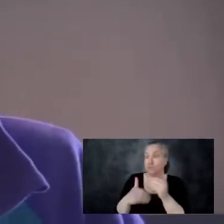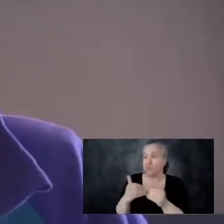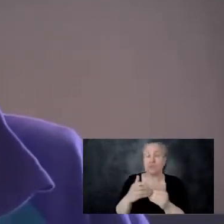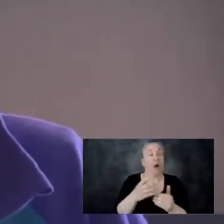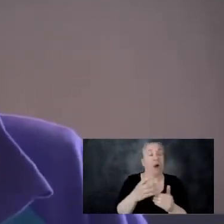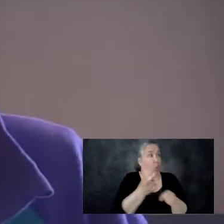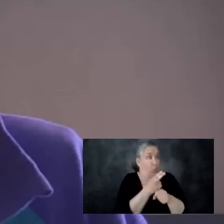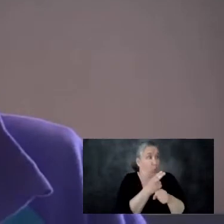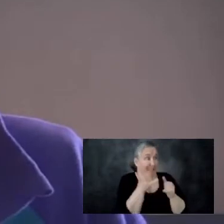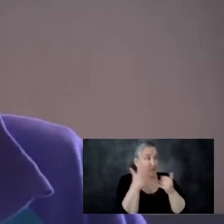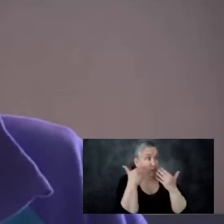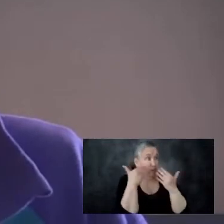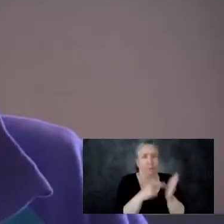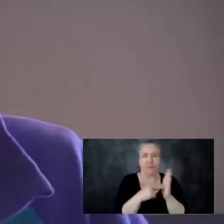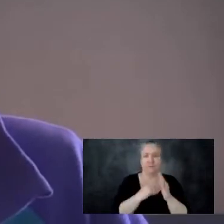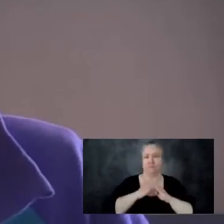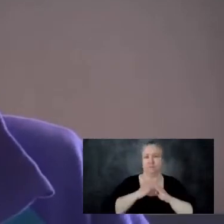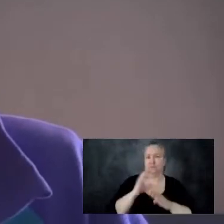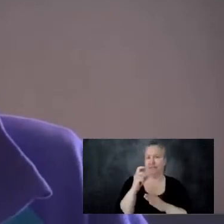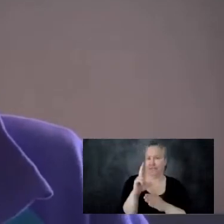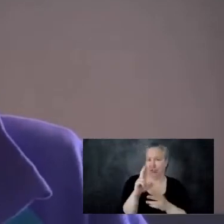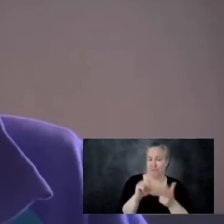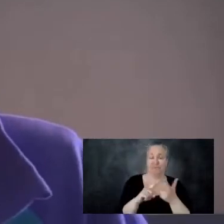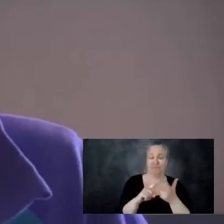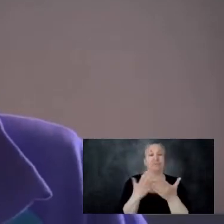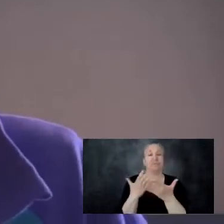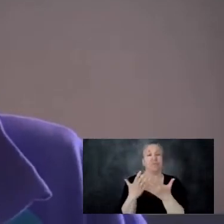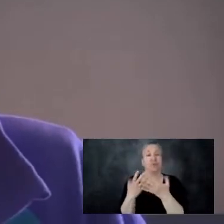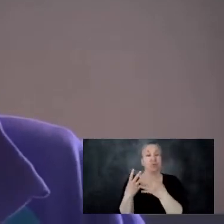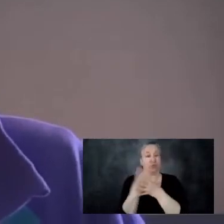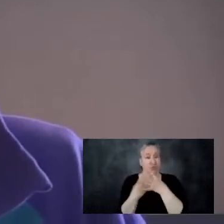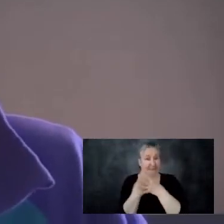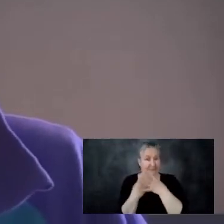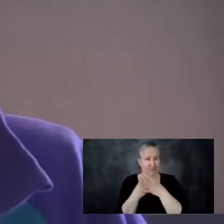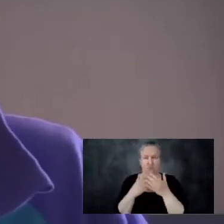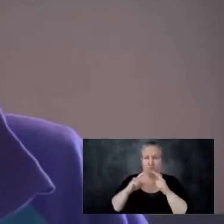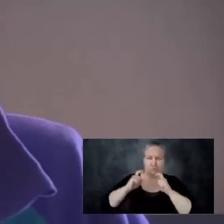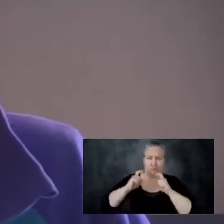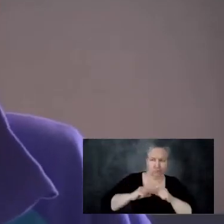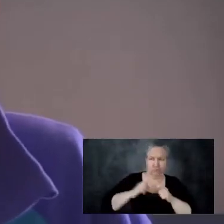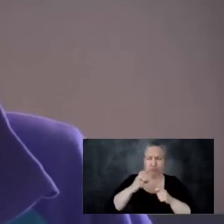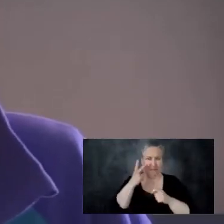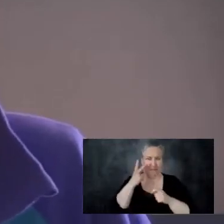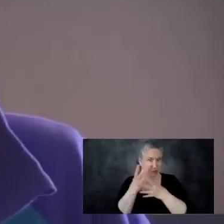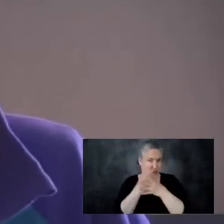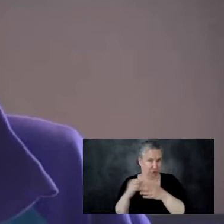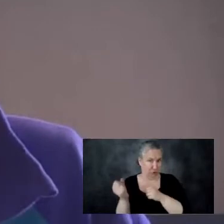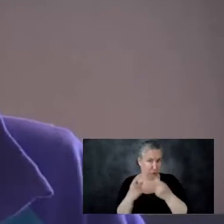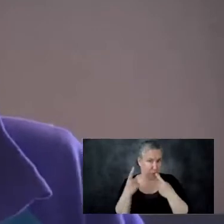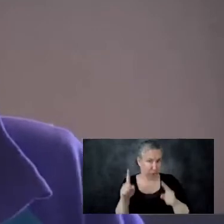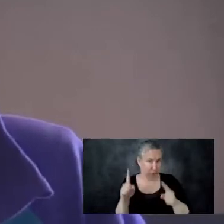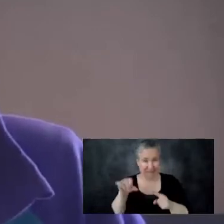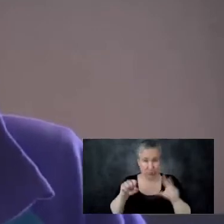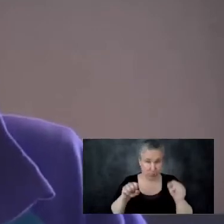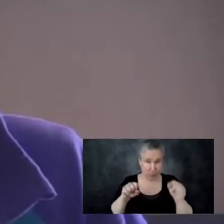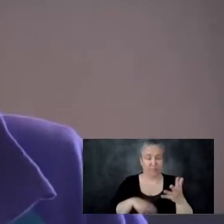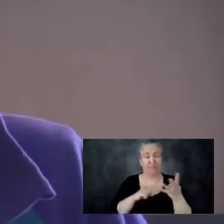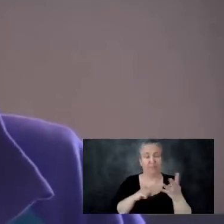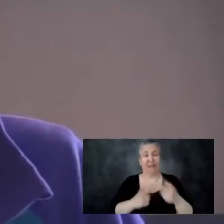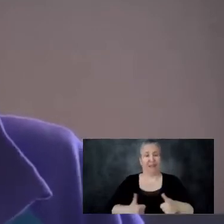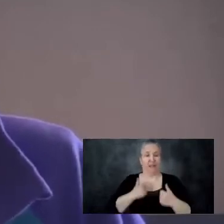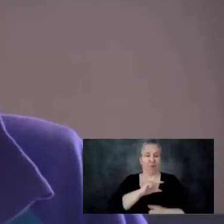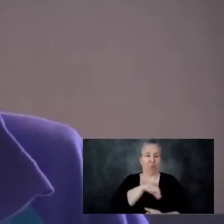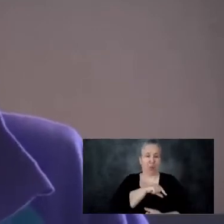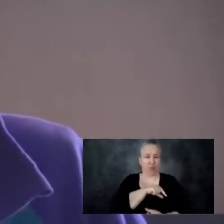cancer. Screening trials where we try to see if a screening strategy works. And quality of life trials. Is the quality of life